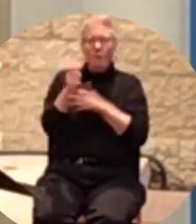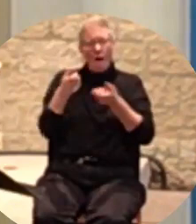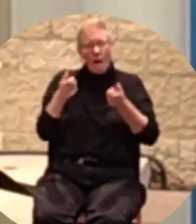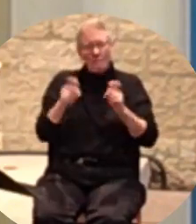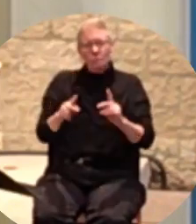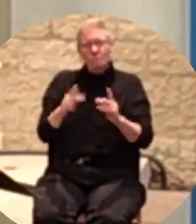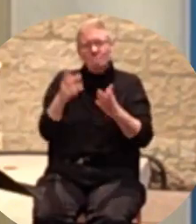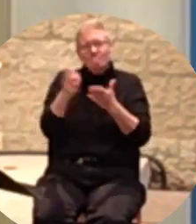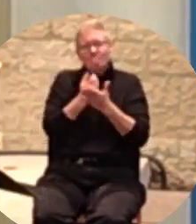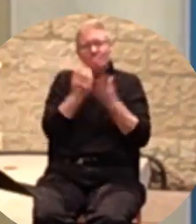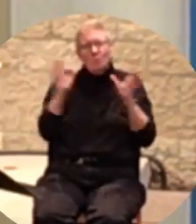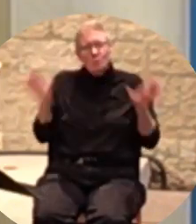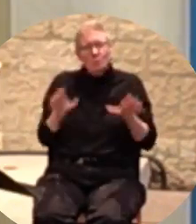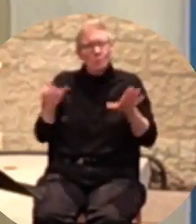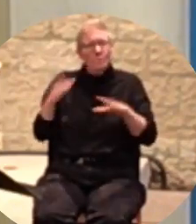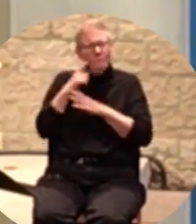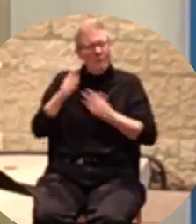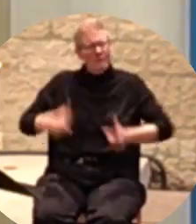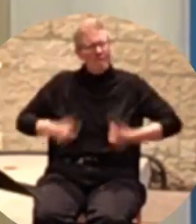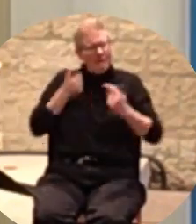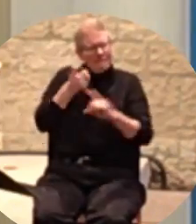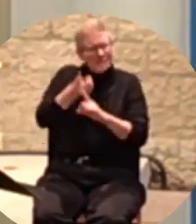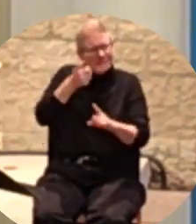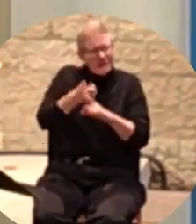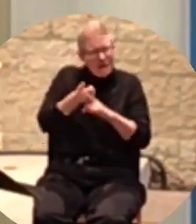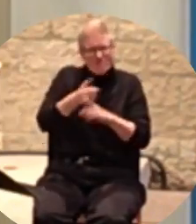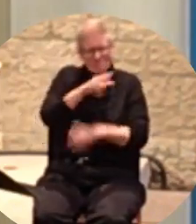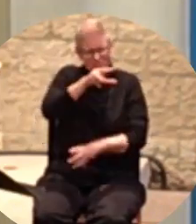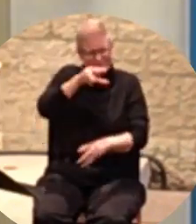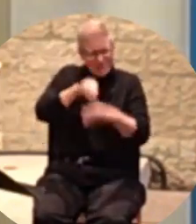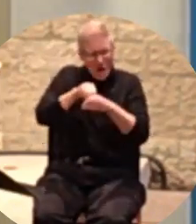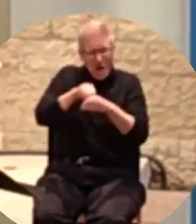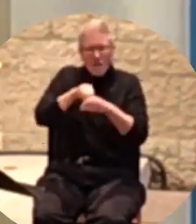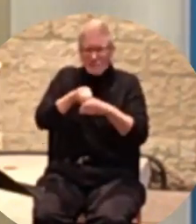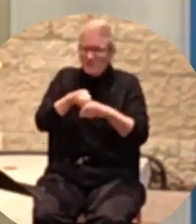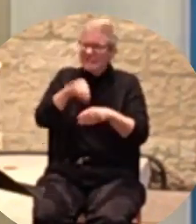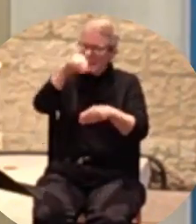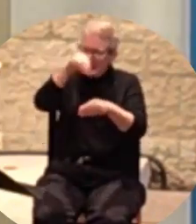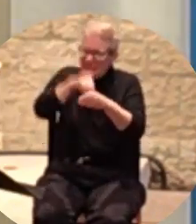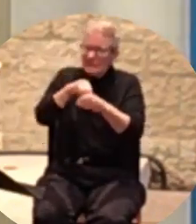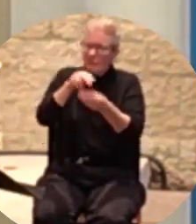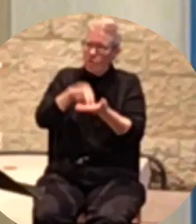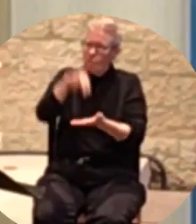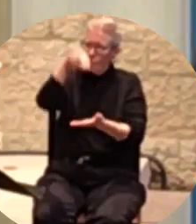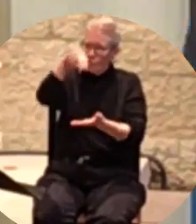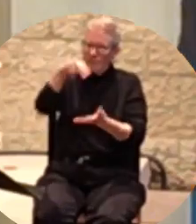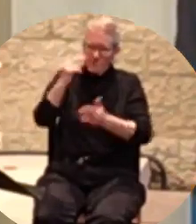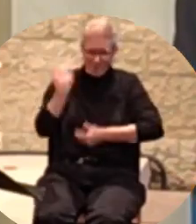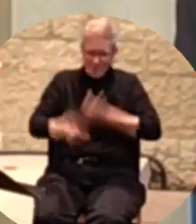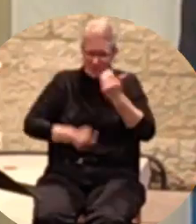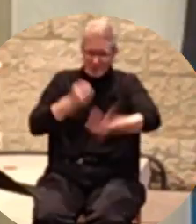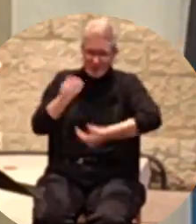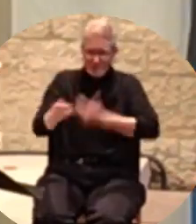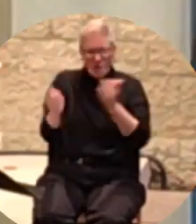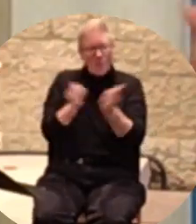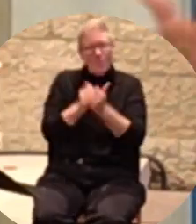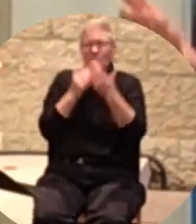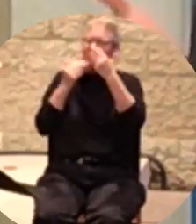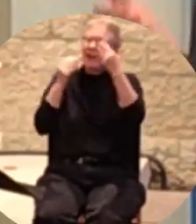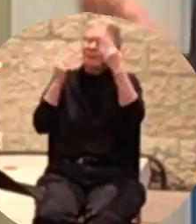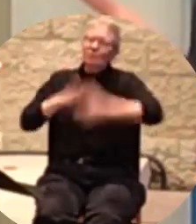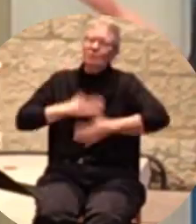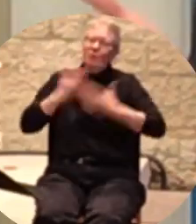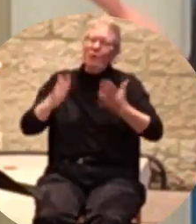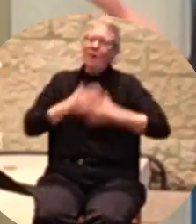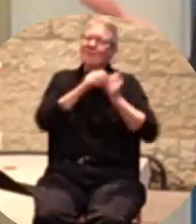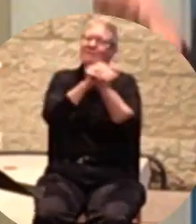of this resurrection process. And it is with great gratitude and joy that together we say, thank